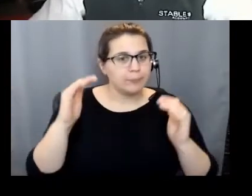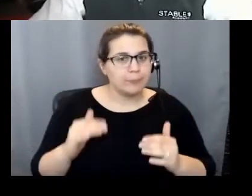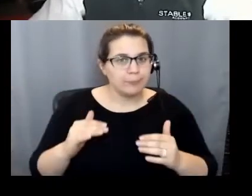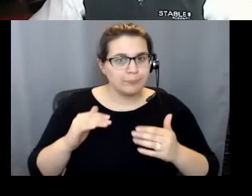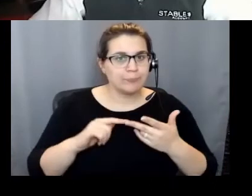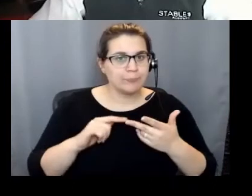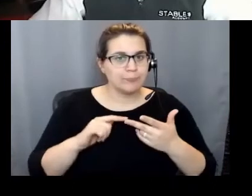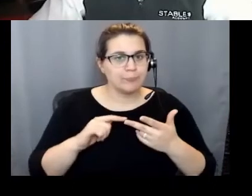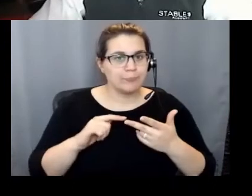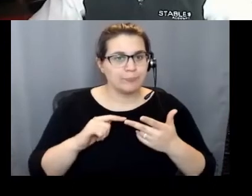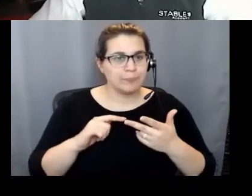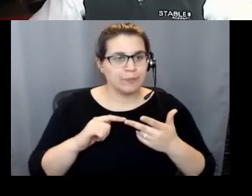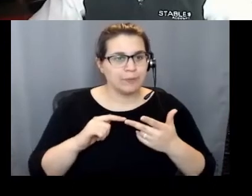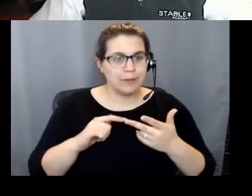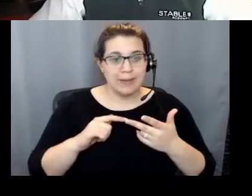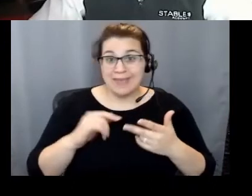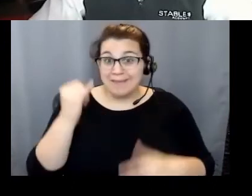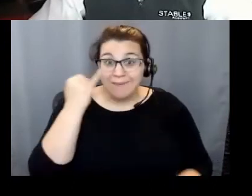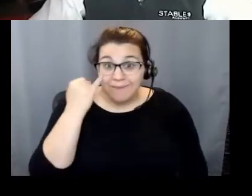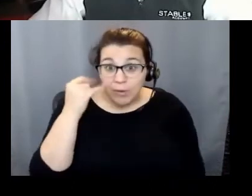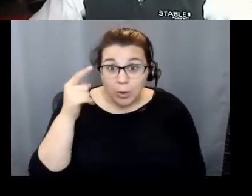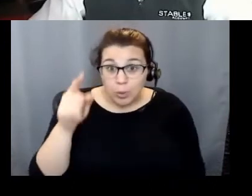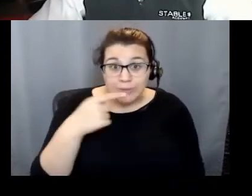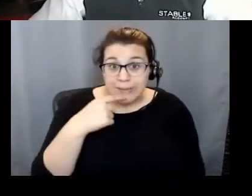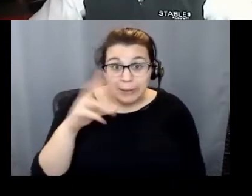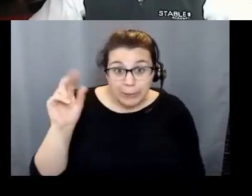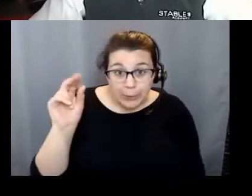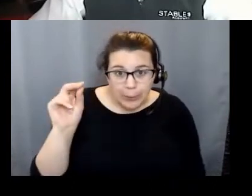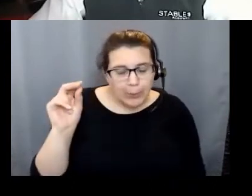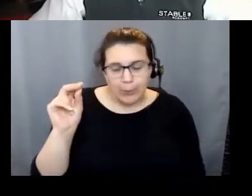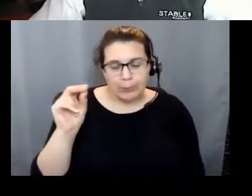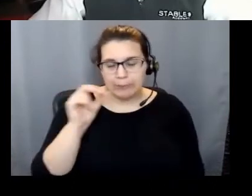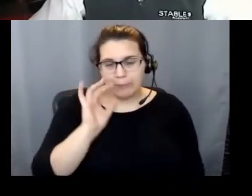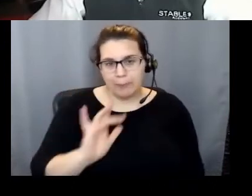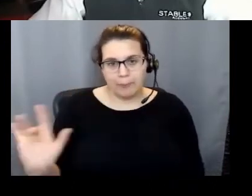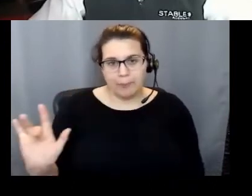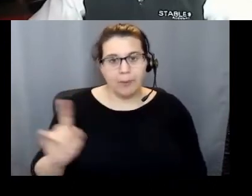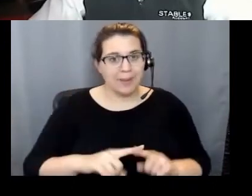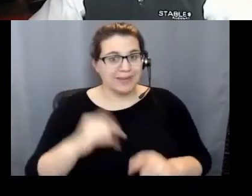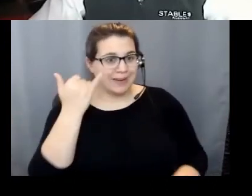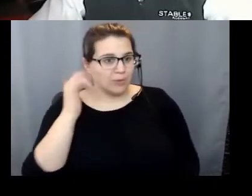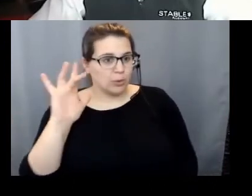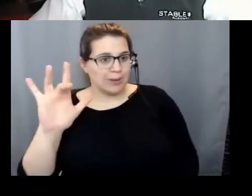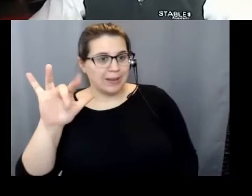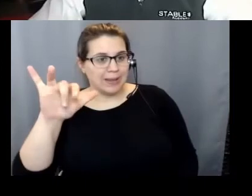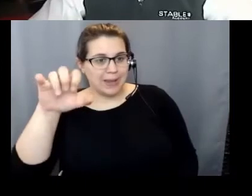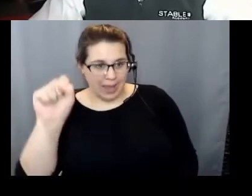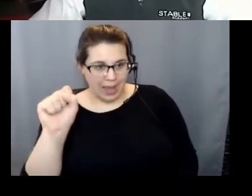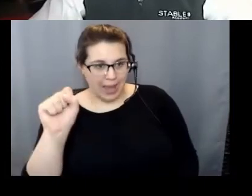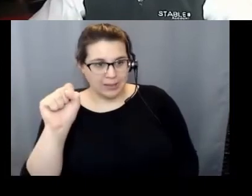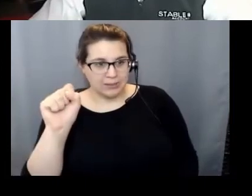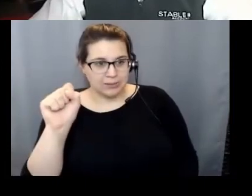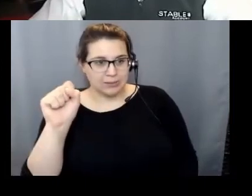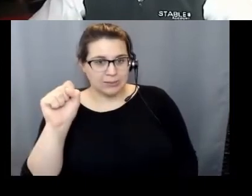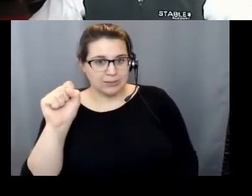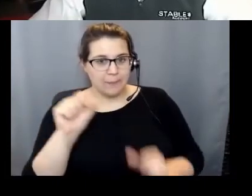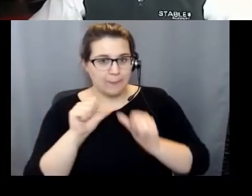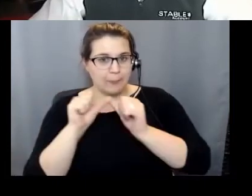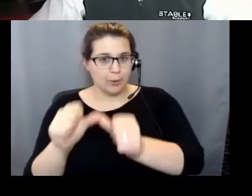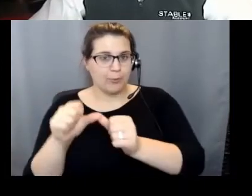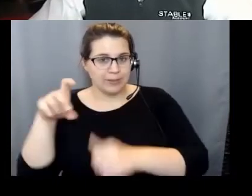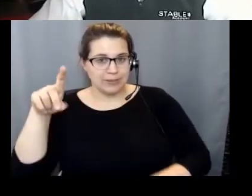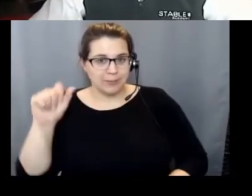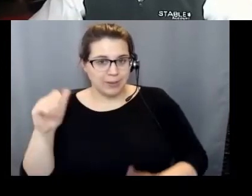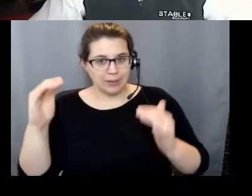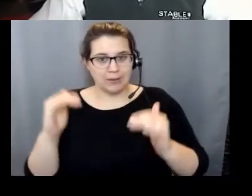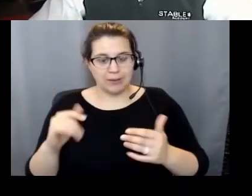would not be available if you selected no, but if you selected yes, I believe this opens up as an option that you